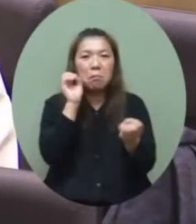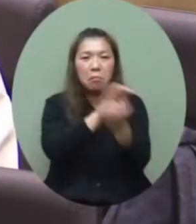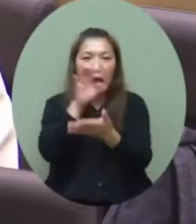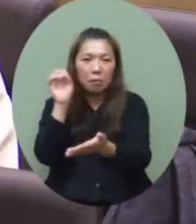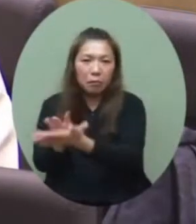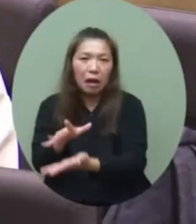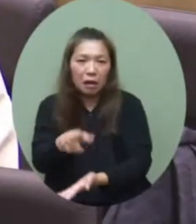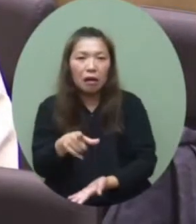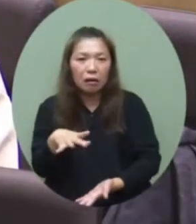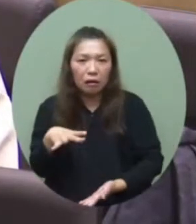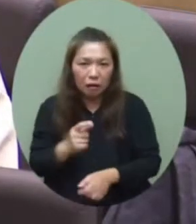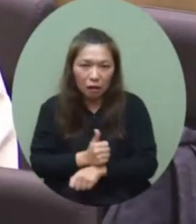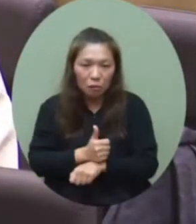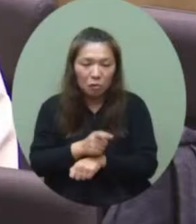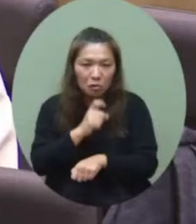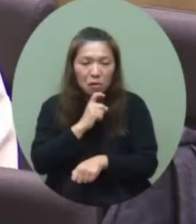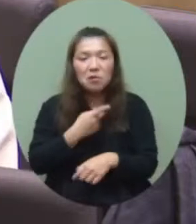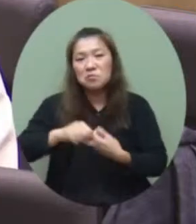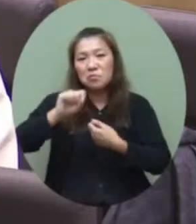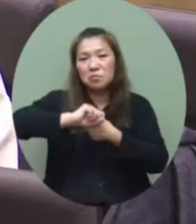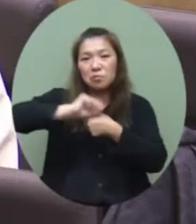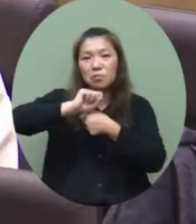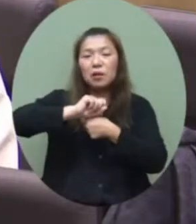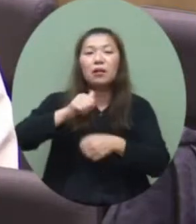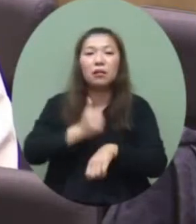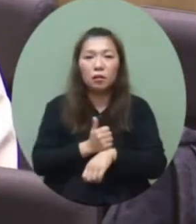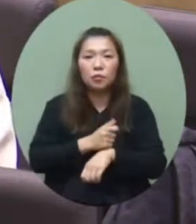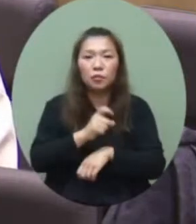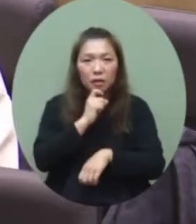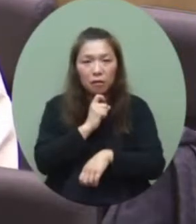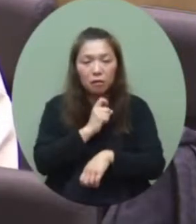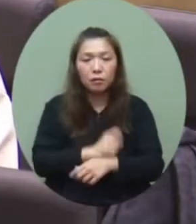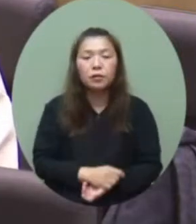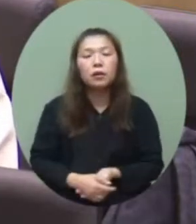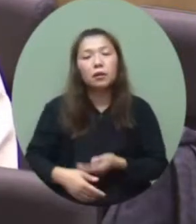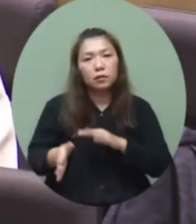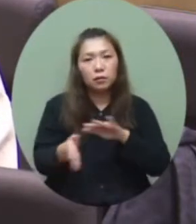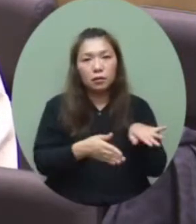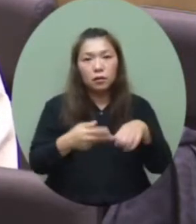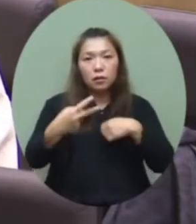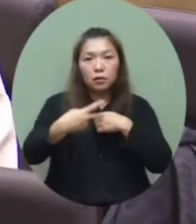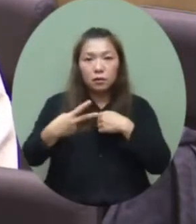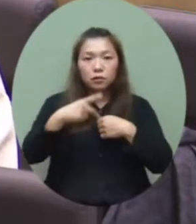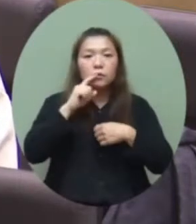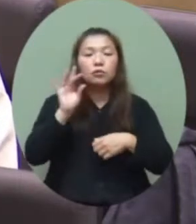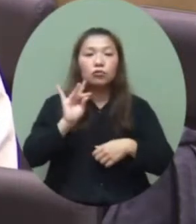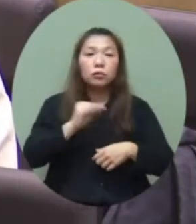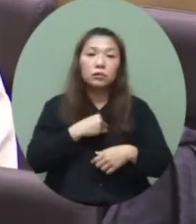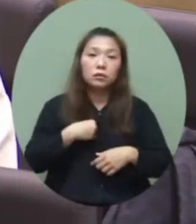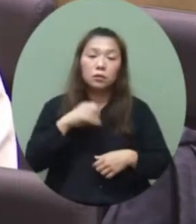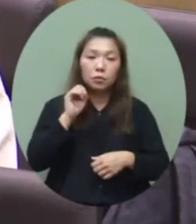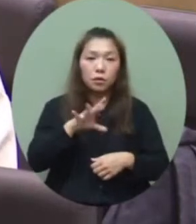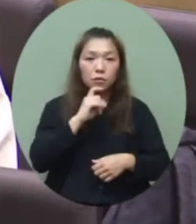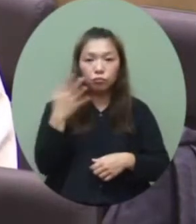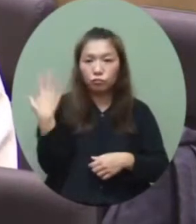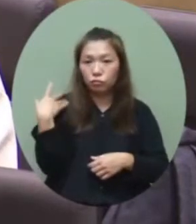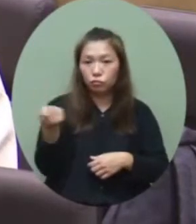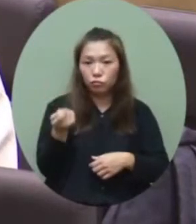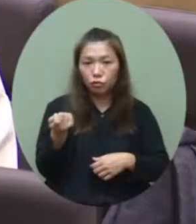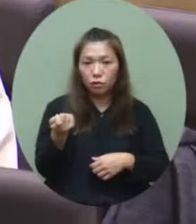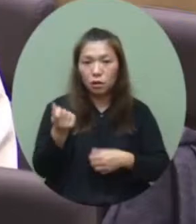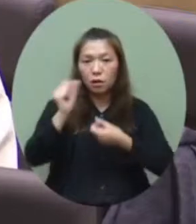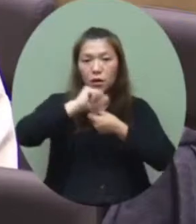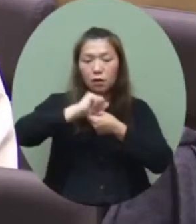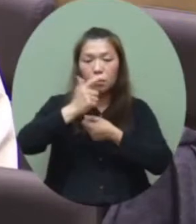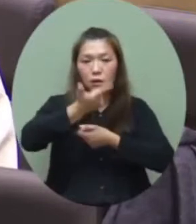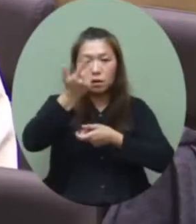What about the case of suspected cross transmission as a result of people queuing up for compulsory testing at